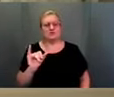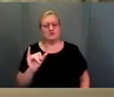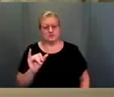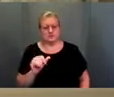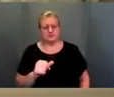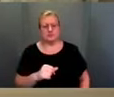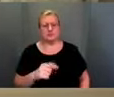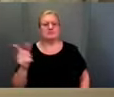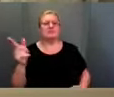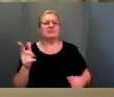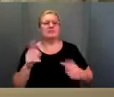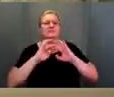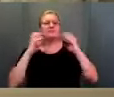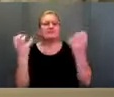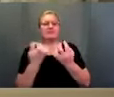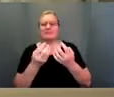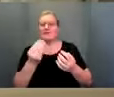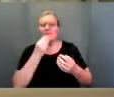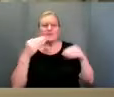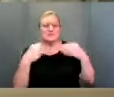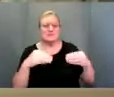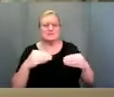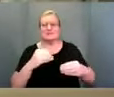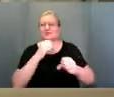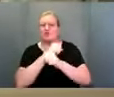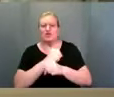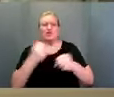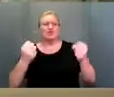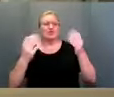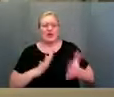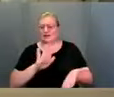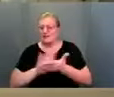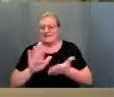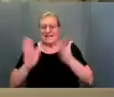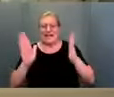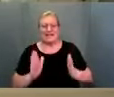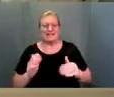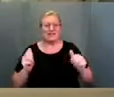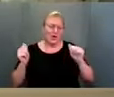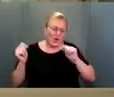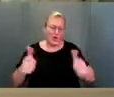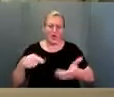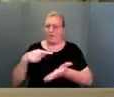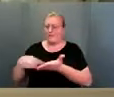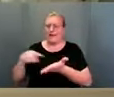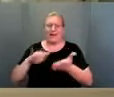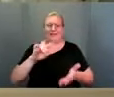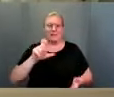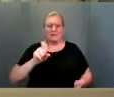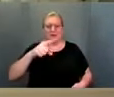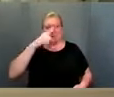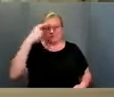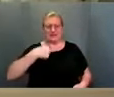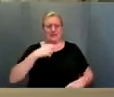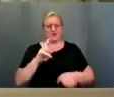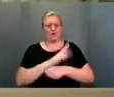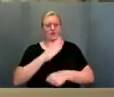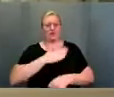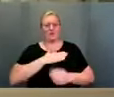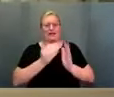concession guys, the riggers, the security, the drivers, the janitors. They are all paying their bill because I decided to use my tool